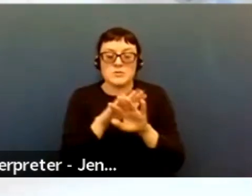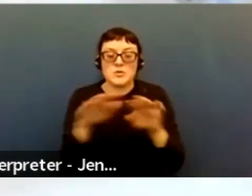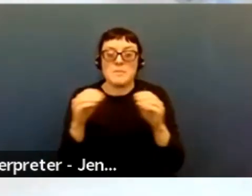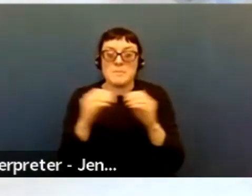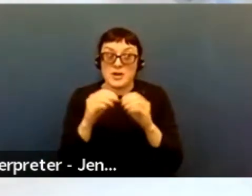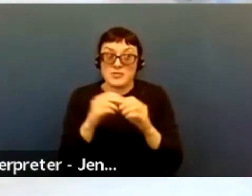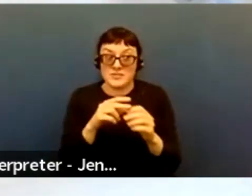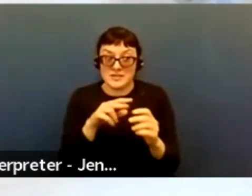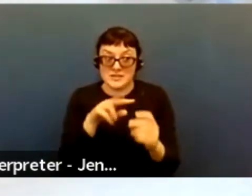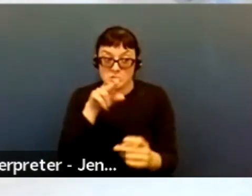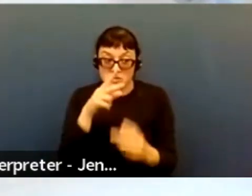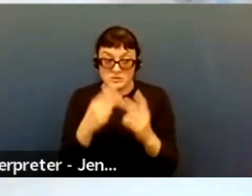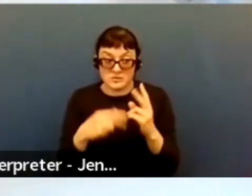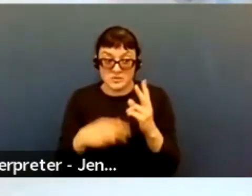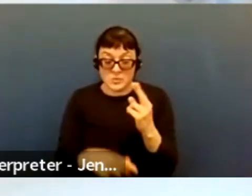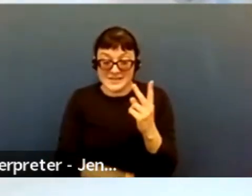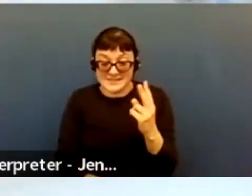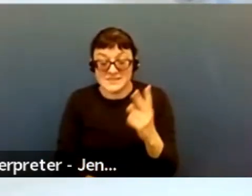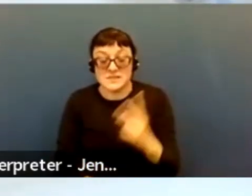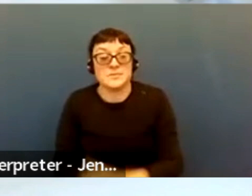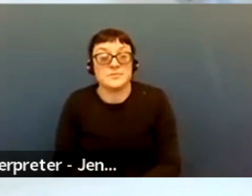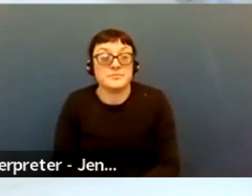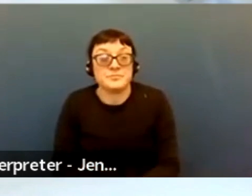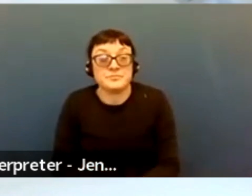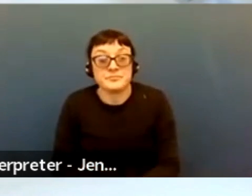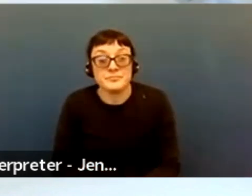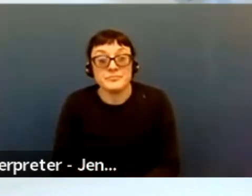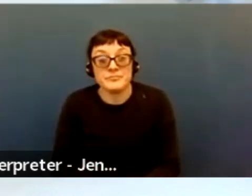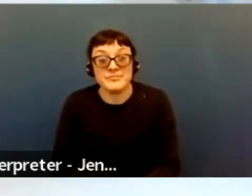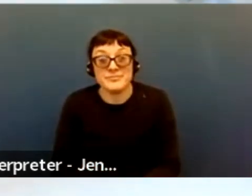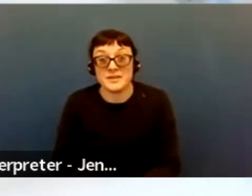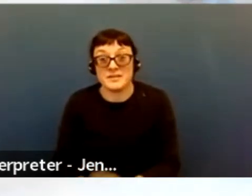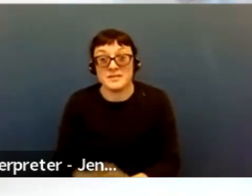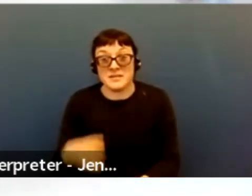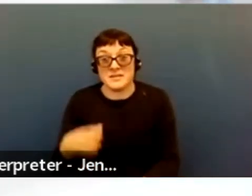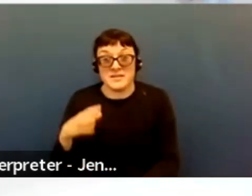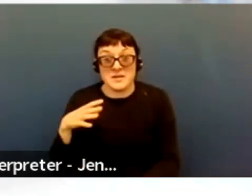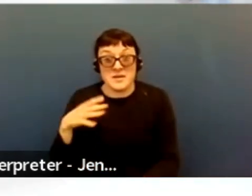twins, non-binary twins who, you know,